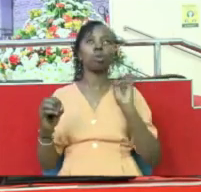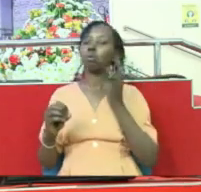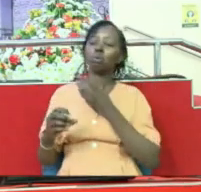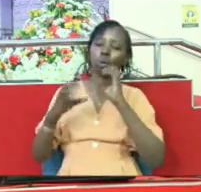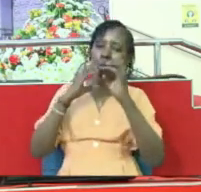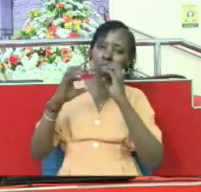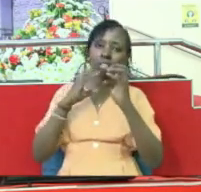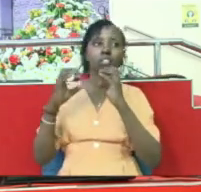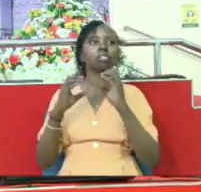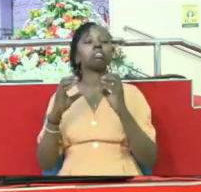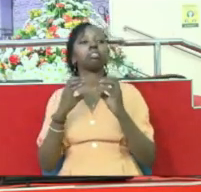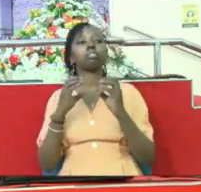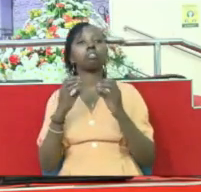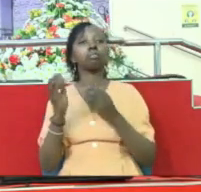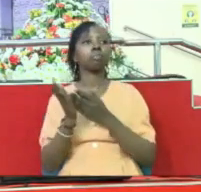just spoke.